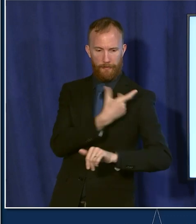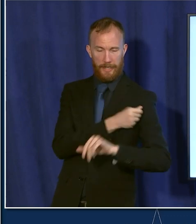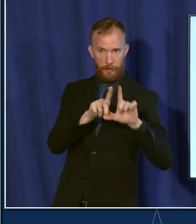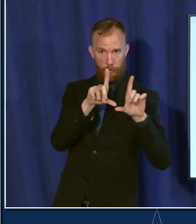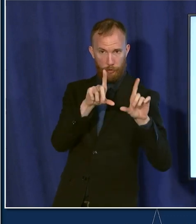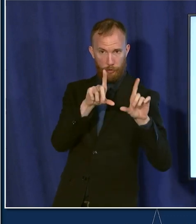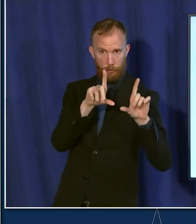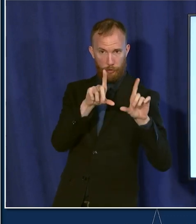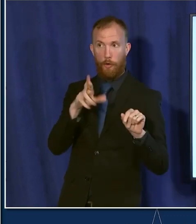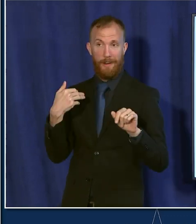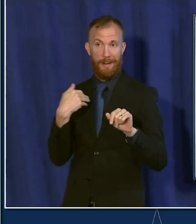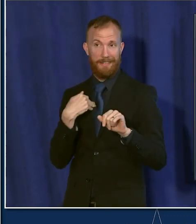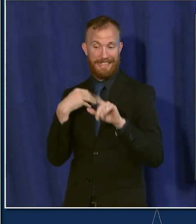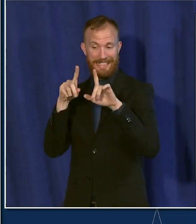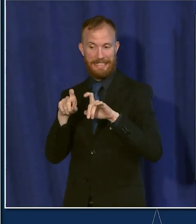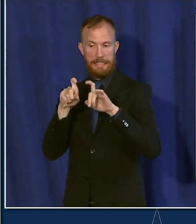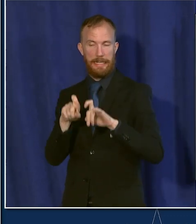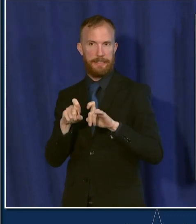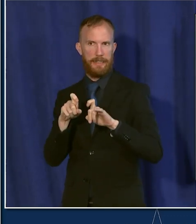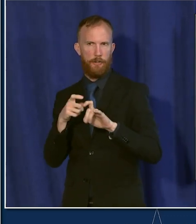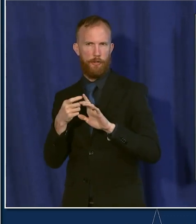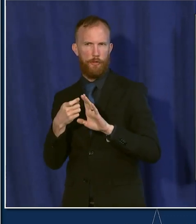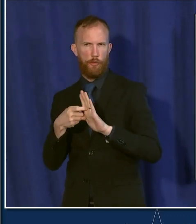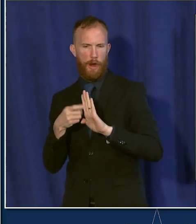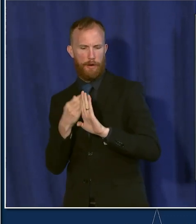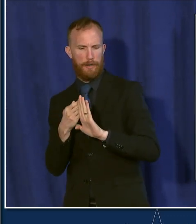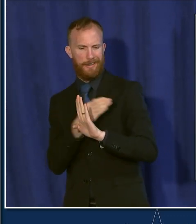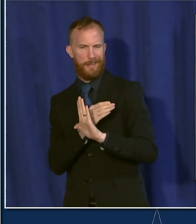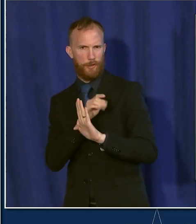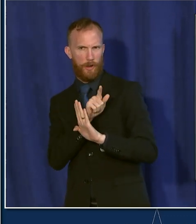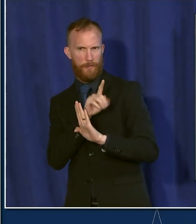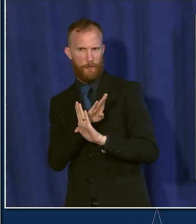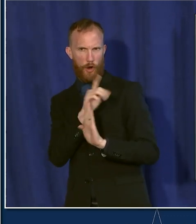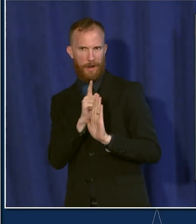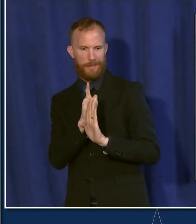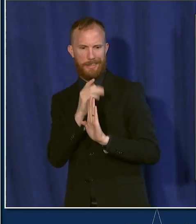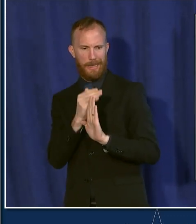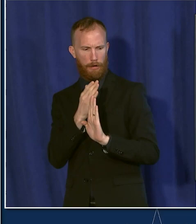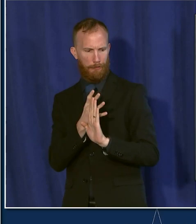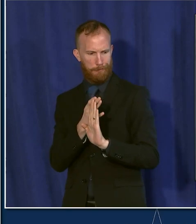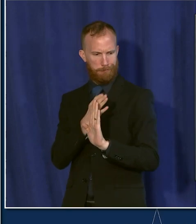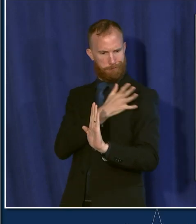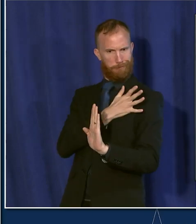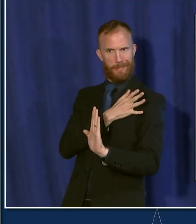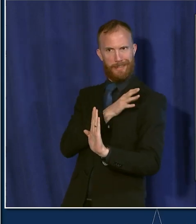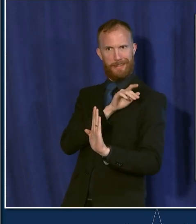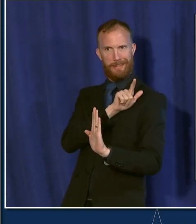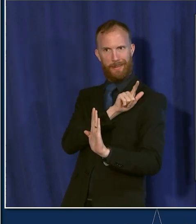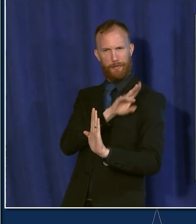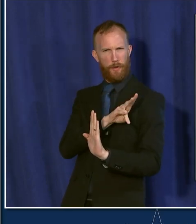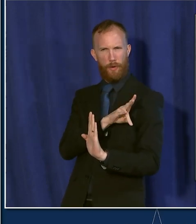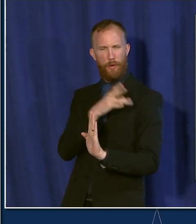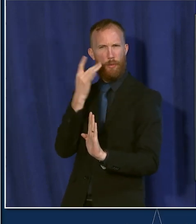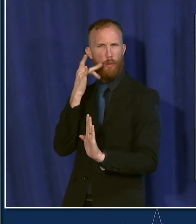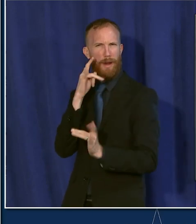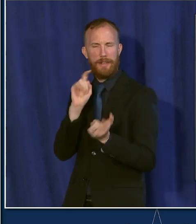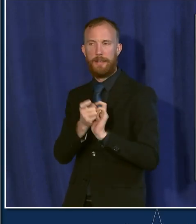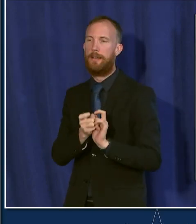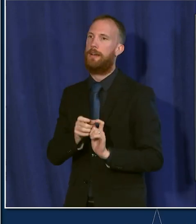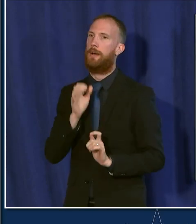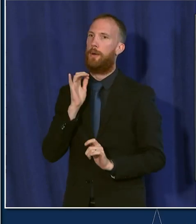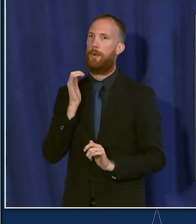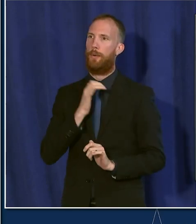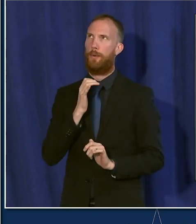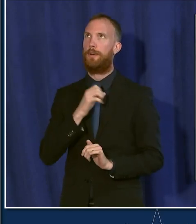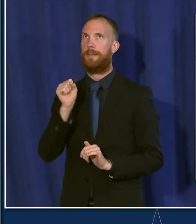test 24 hours. Now it's 72 hours. Why the change? Oh, sure. So when we initially made the announcement, months